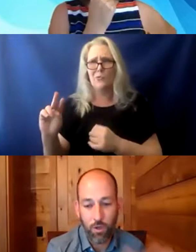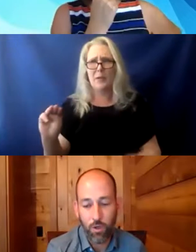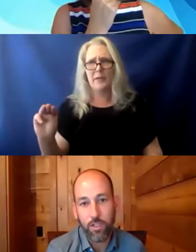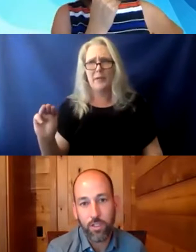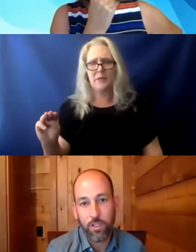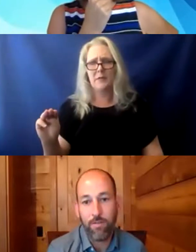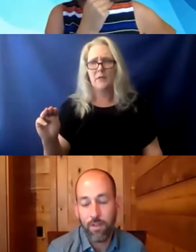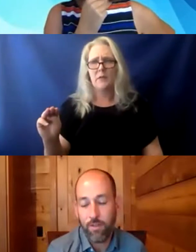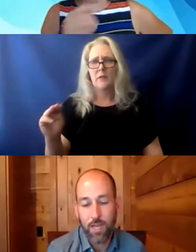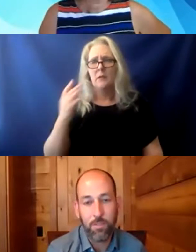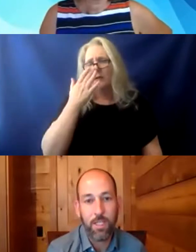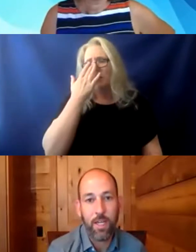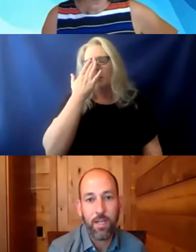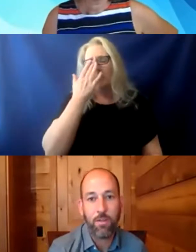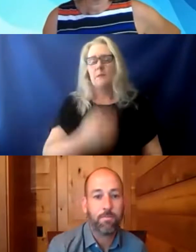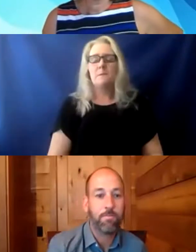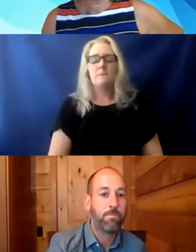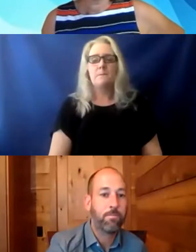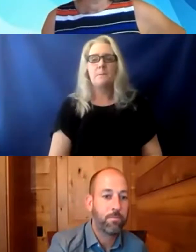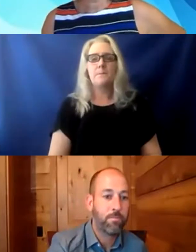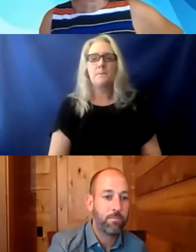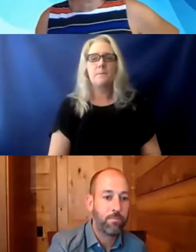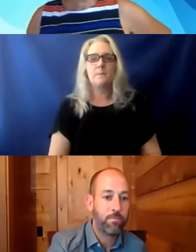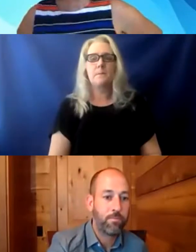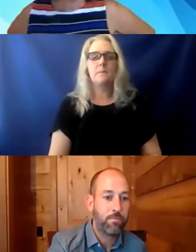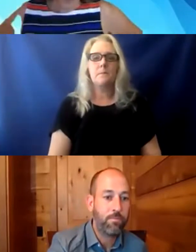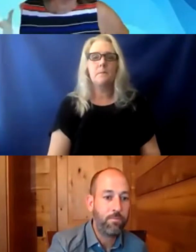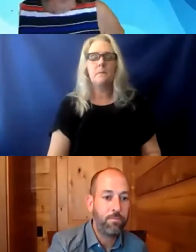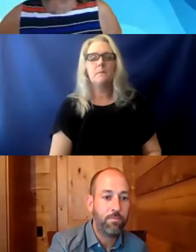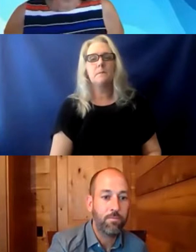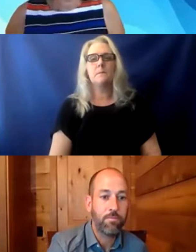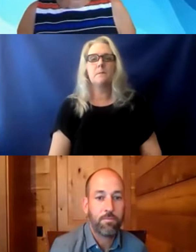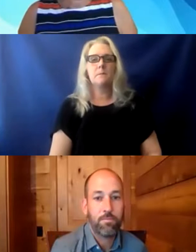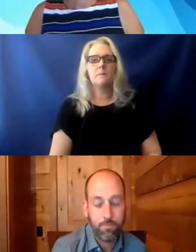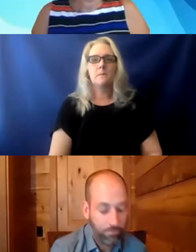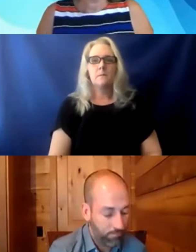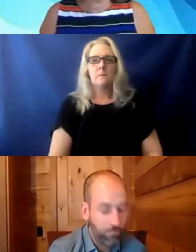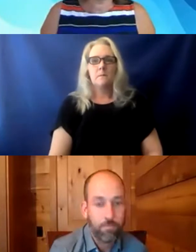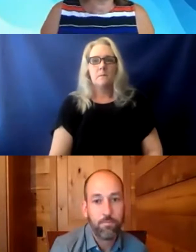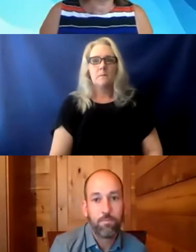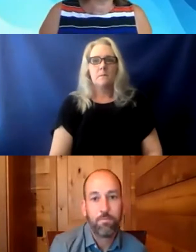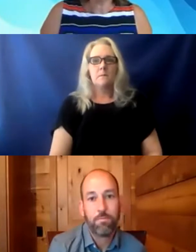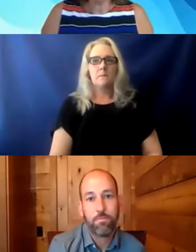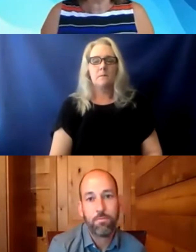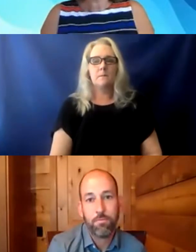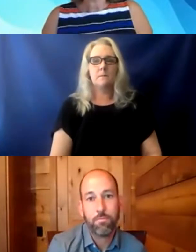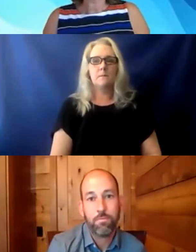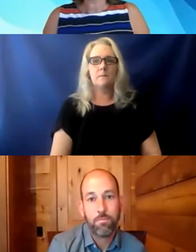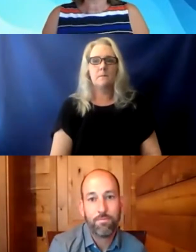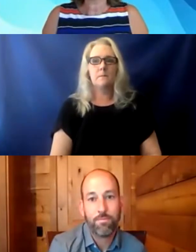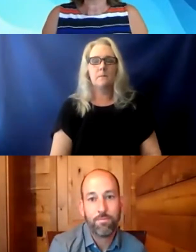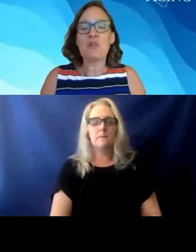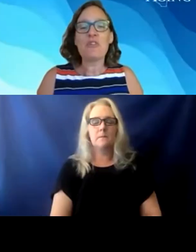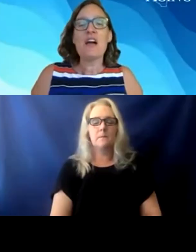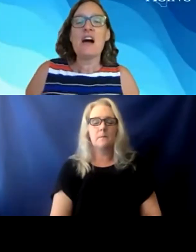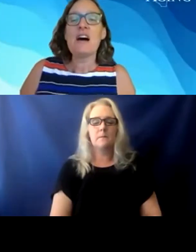And there's Sure. there's a litany of items in that category. Sure. I could speak broadly and specifically, briefly. 3